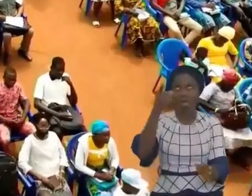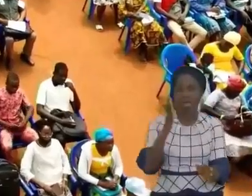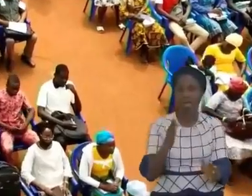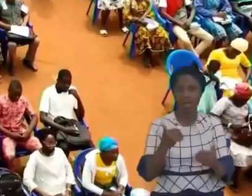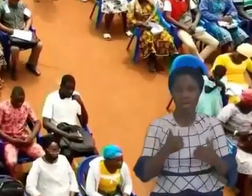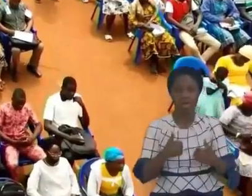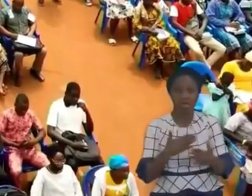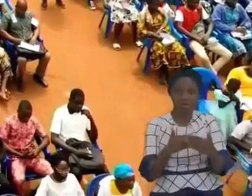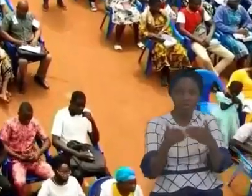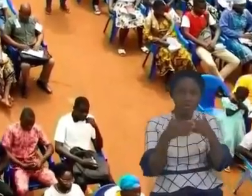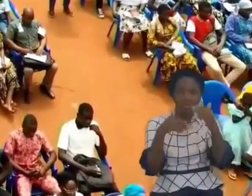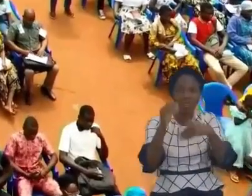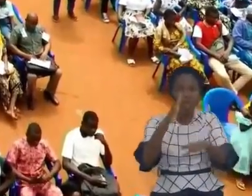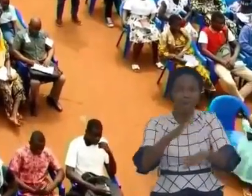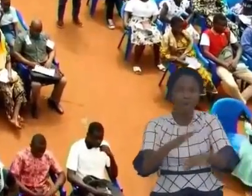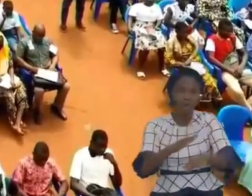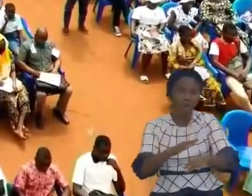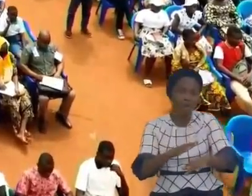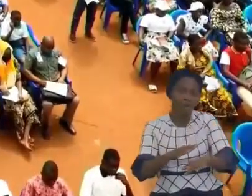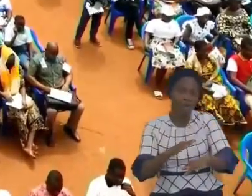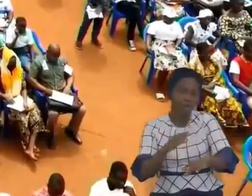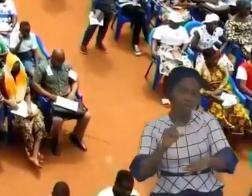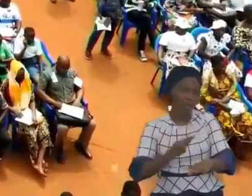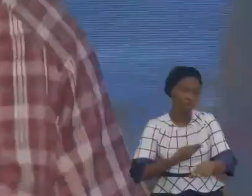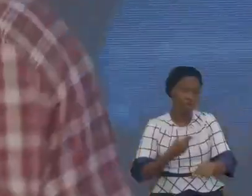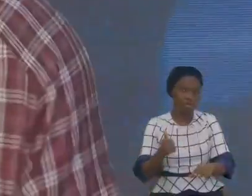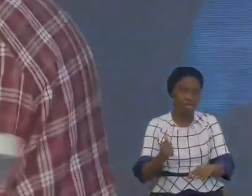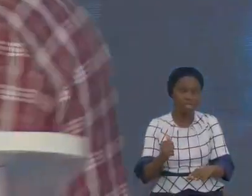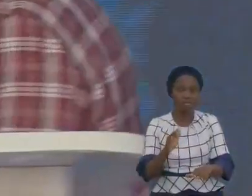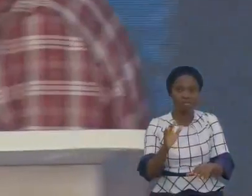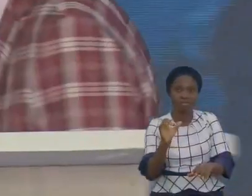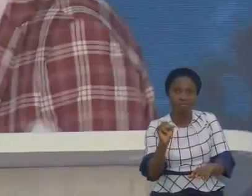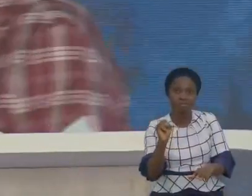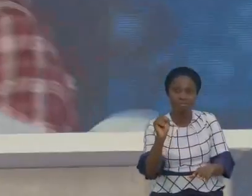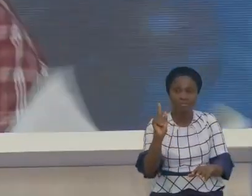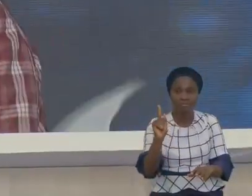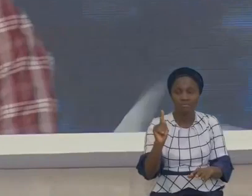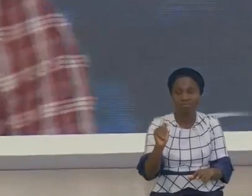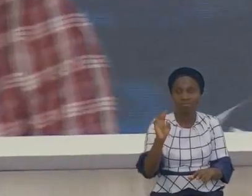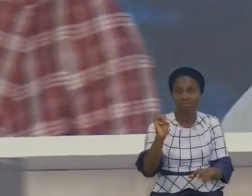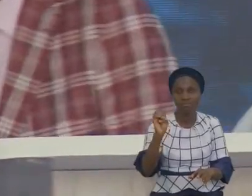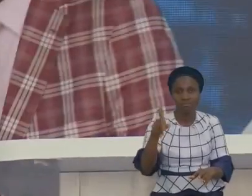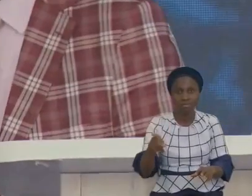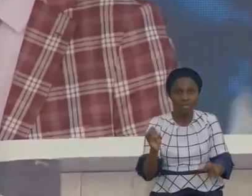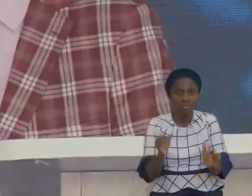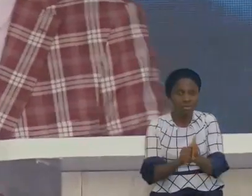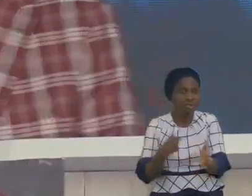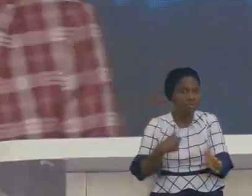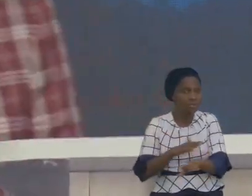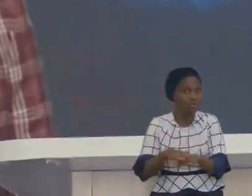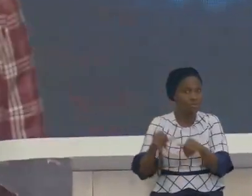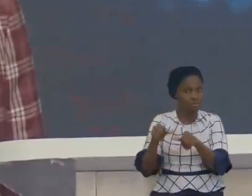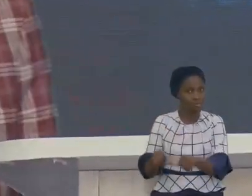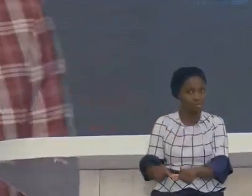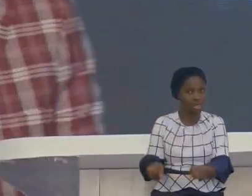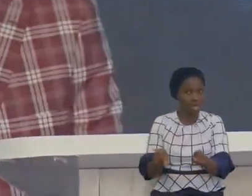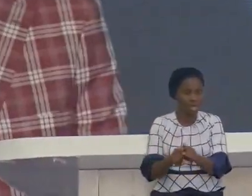that you don't remain at the ground level all your life.